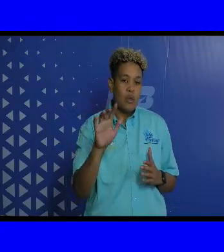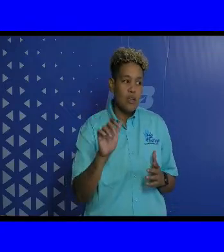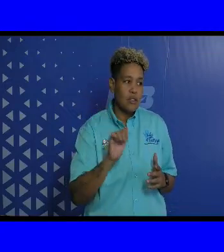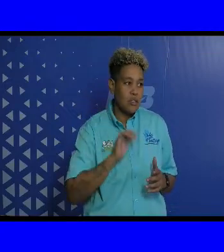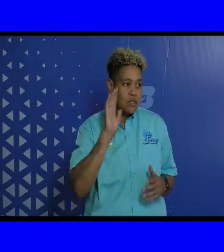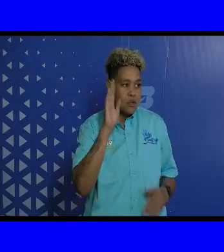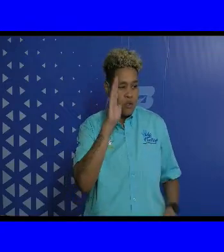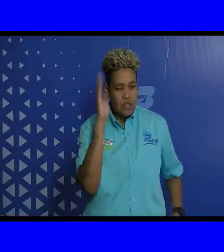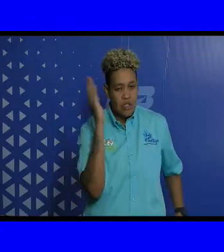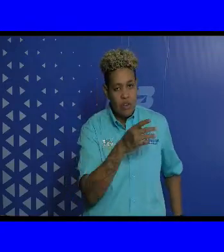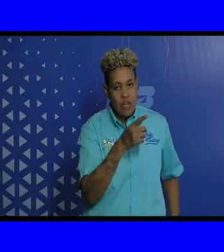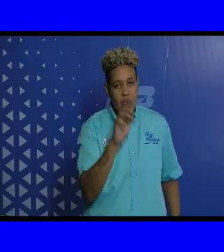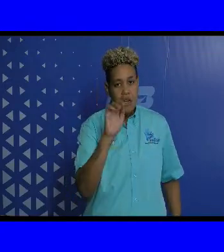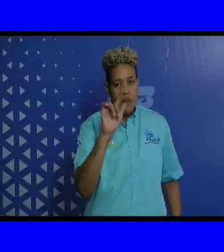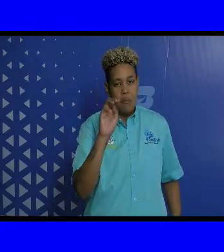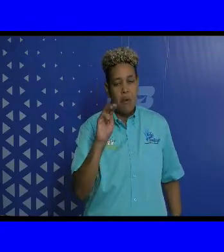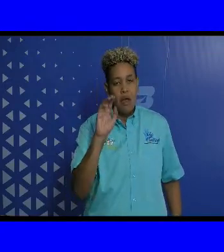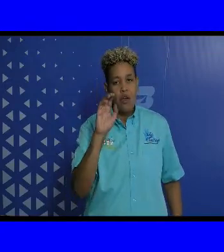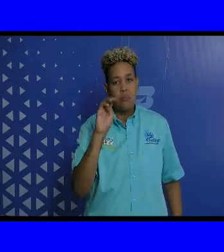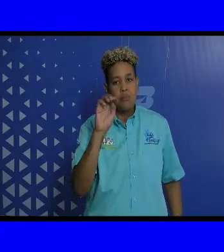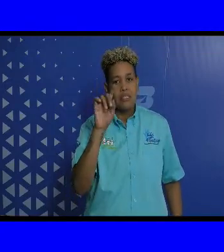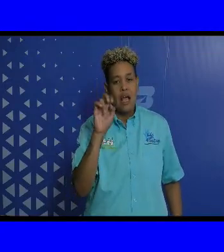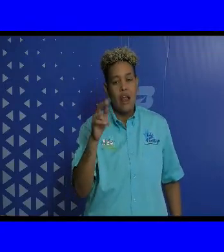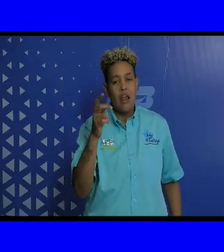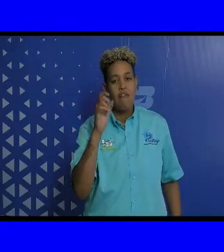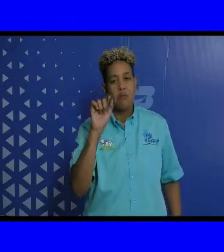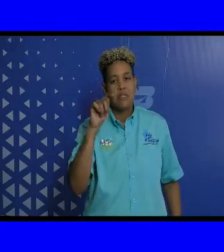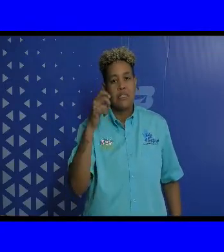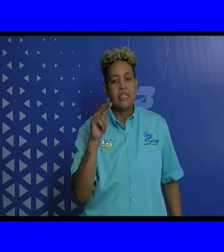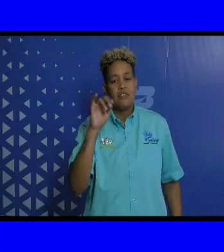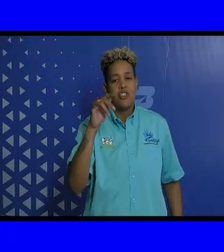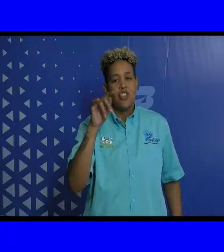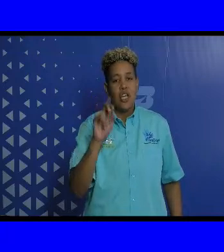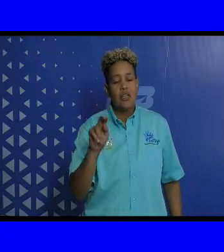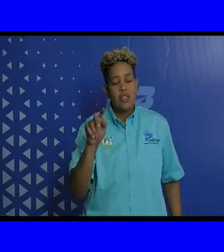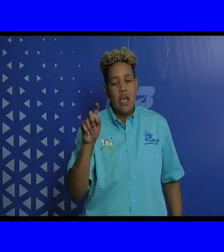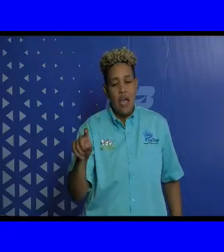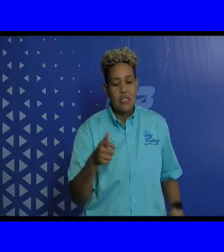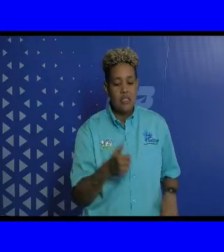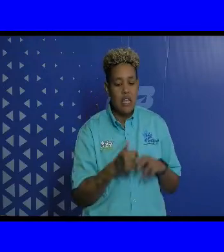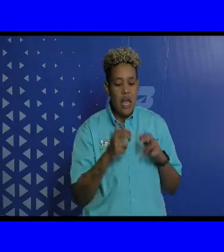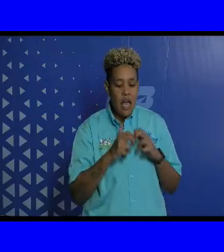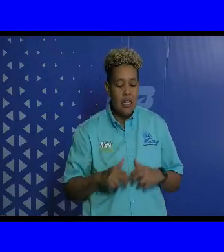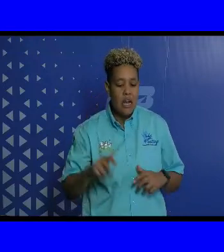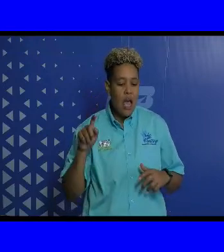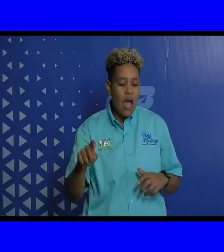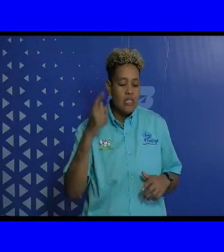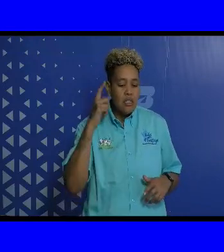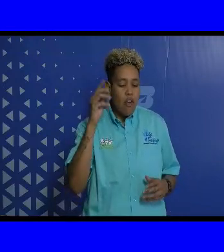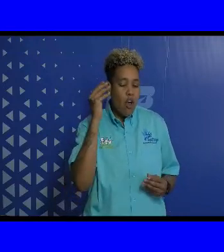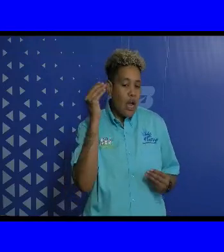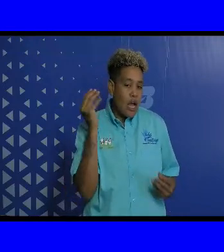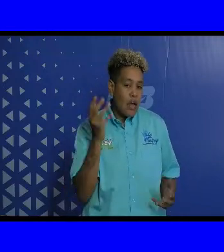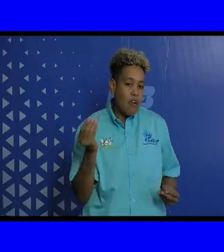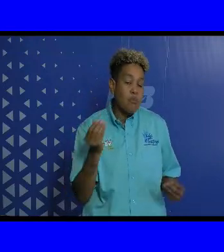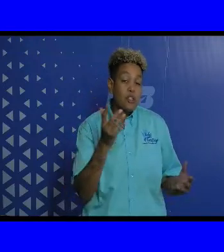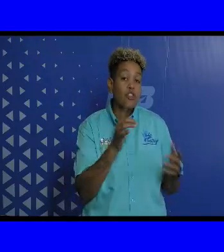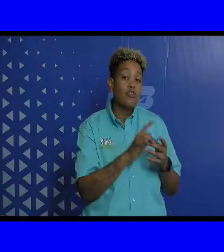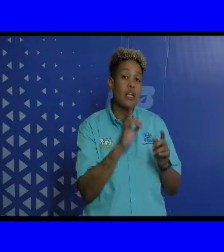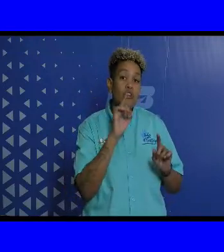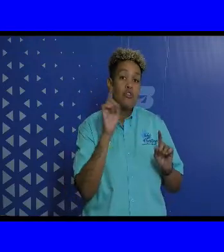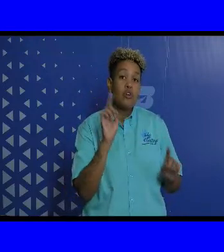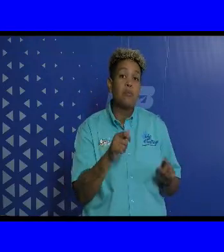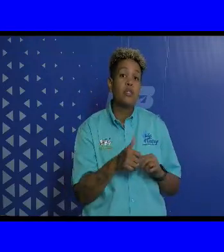will direct to Malcolm Sadler. It comes from Stephen Jackson. Analysts are asking for information in the report